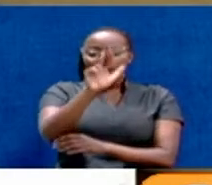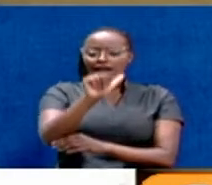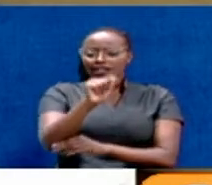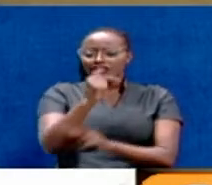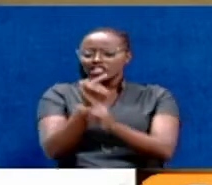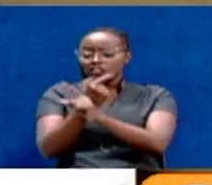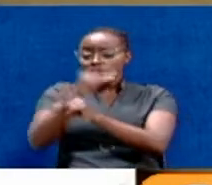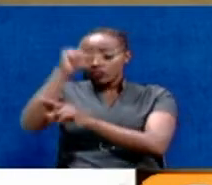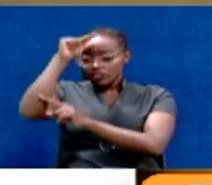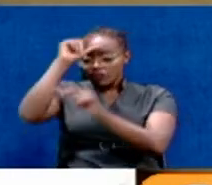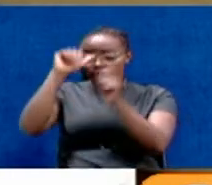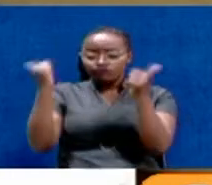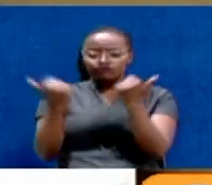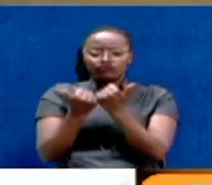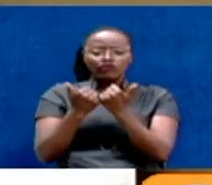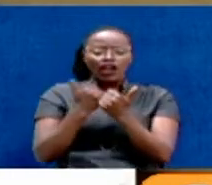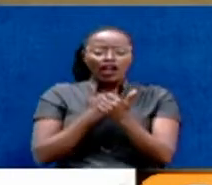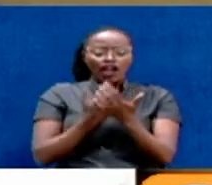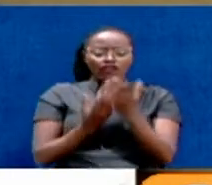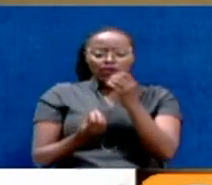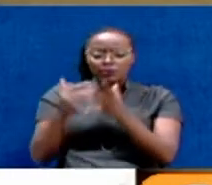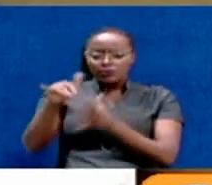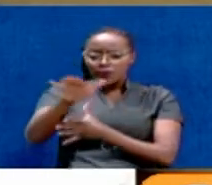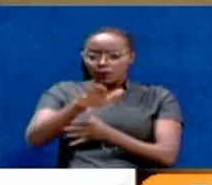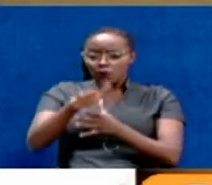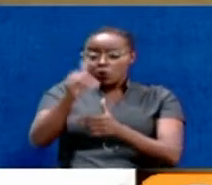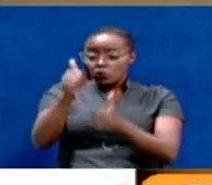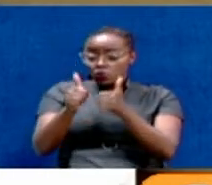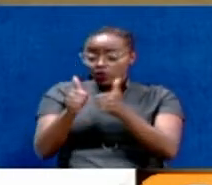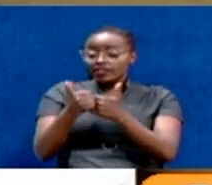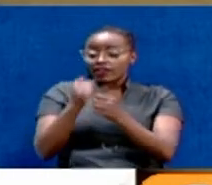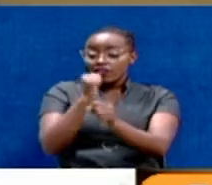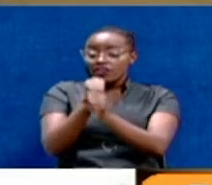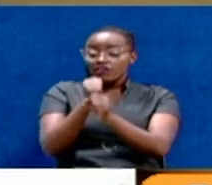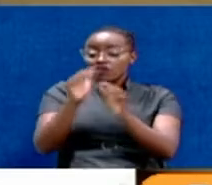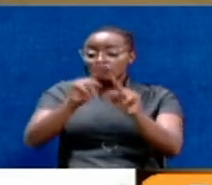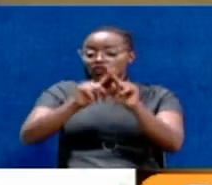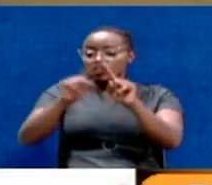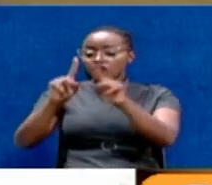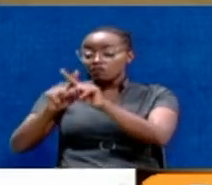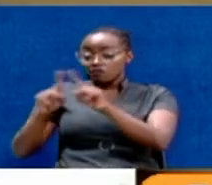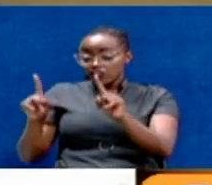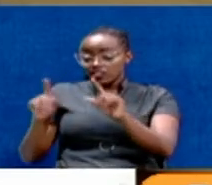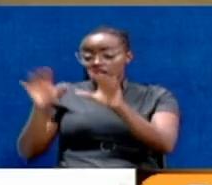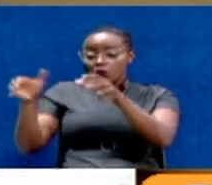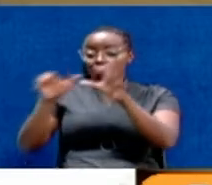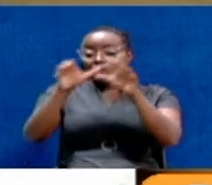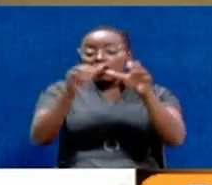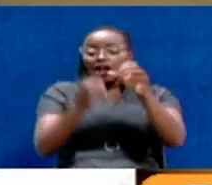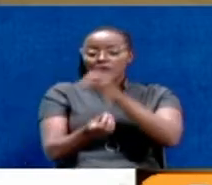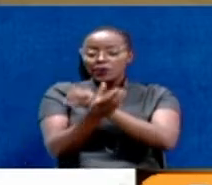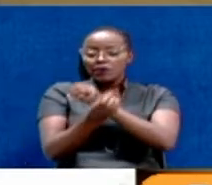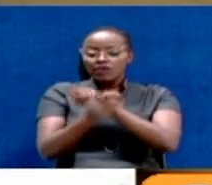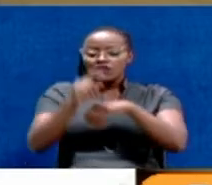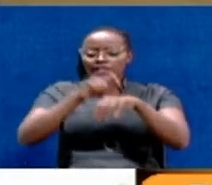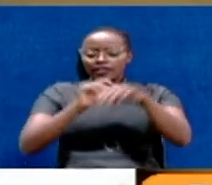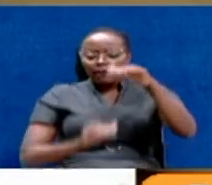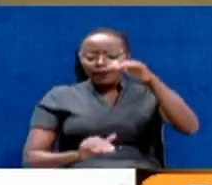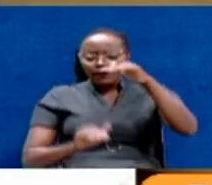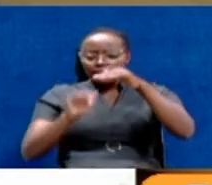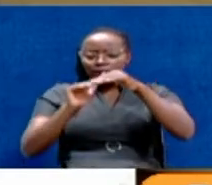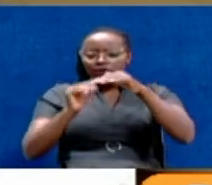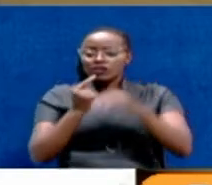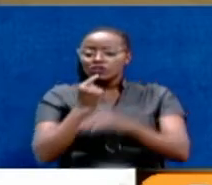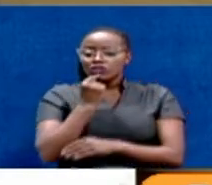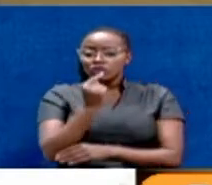government agencies, is to develop a platform where the functions of the various parties are defined, the time limits are